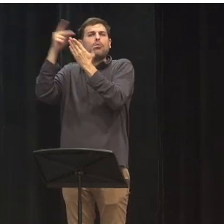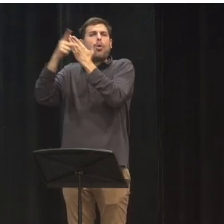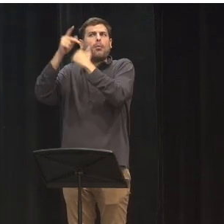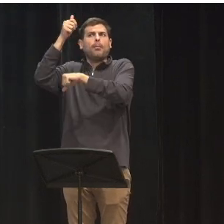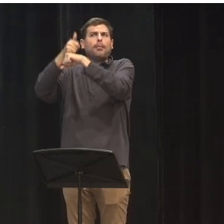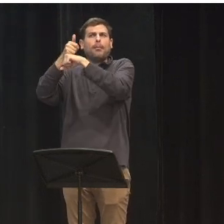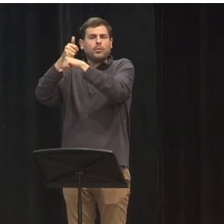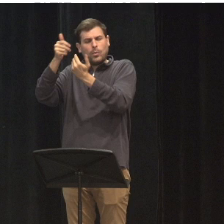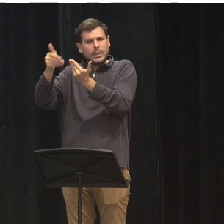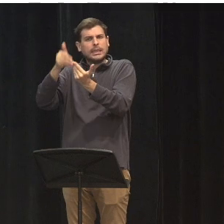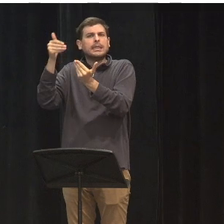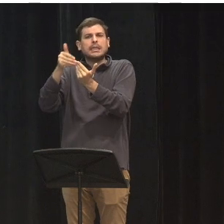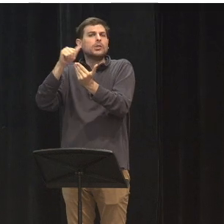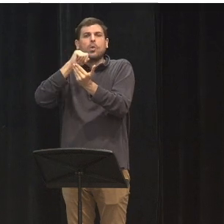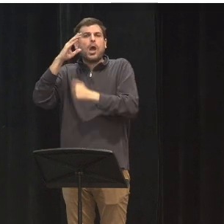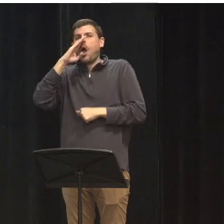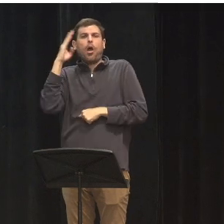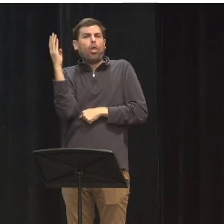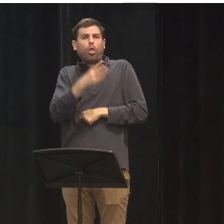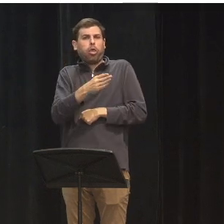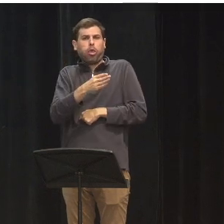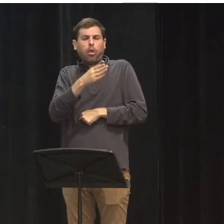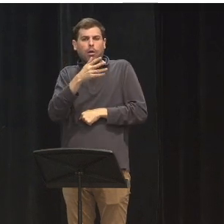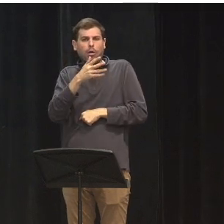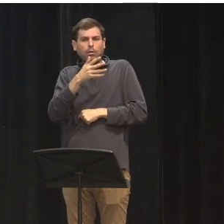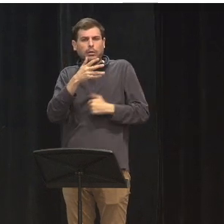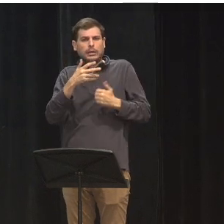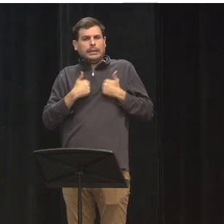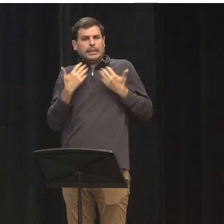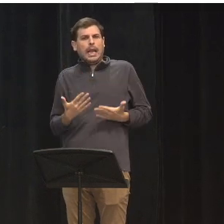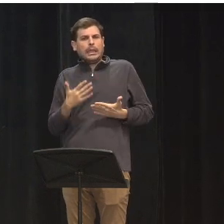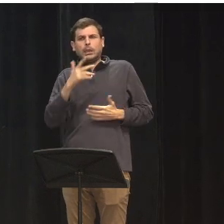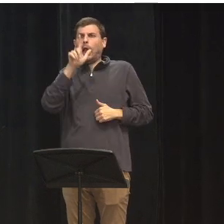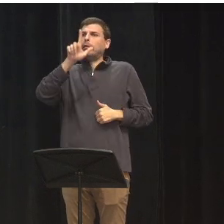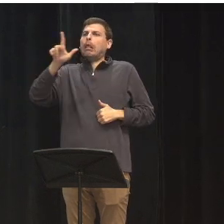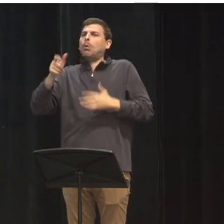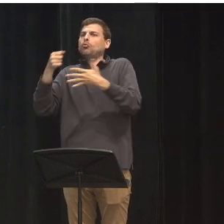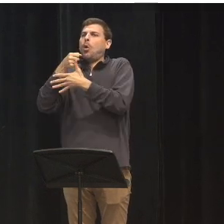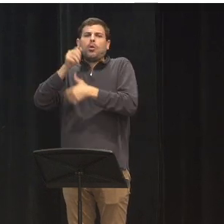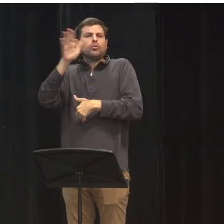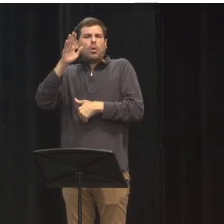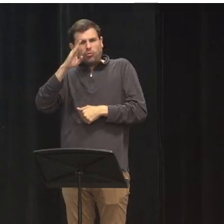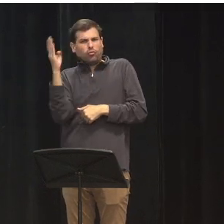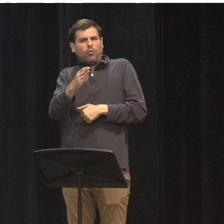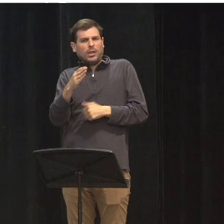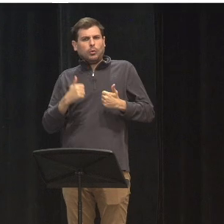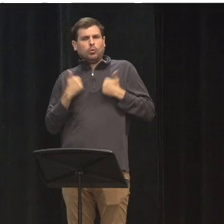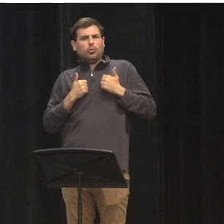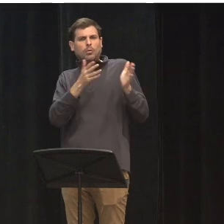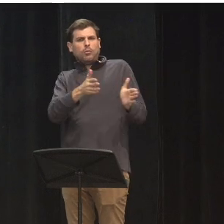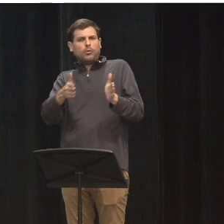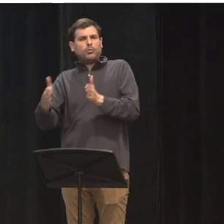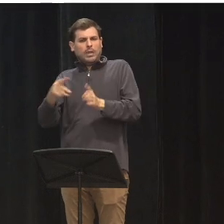passed along to the tenants. And we can continue to live here and deal with the significant noise and the